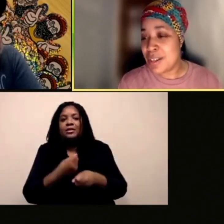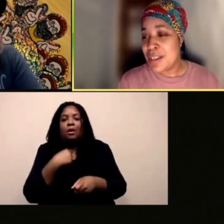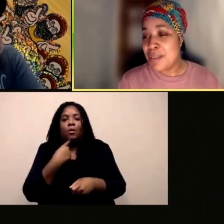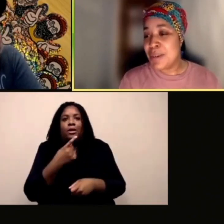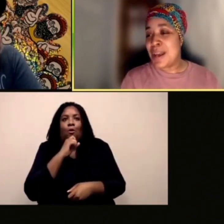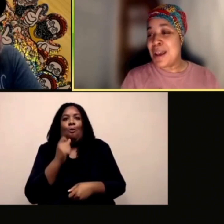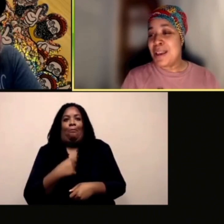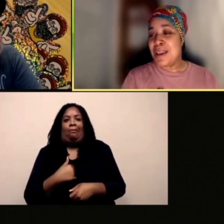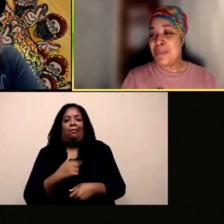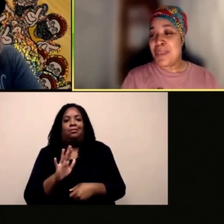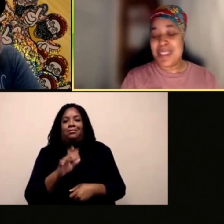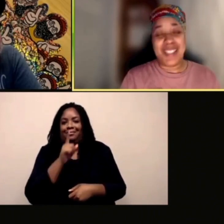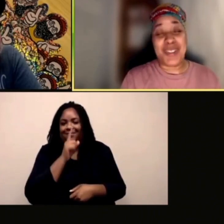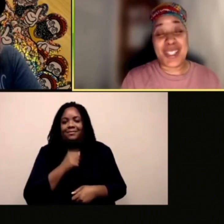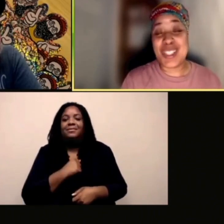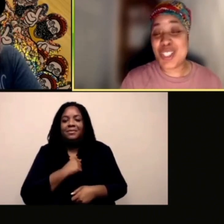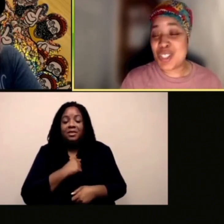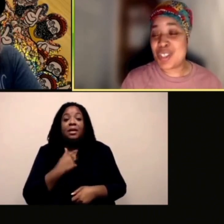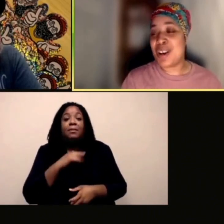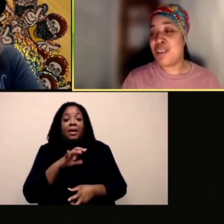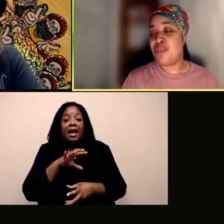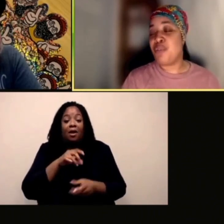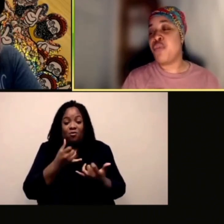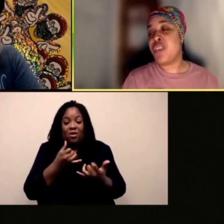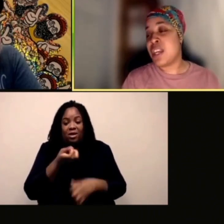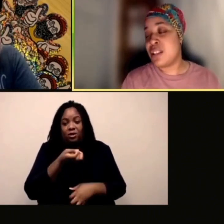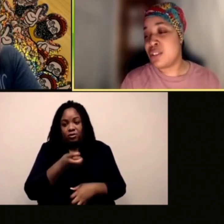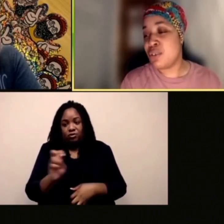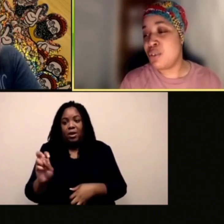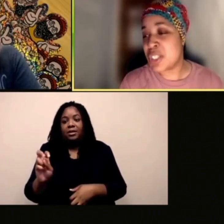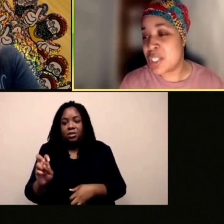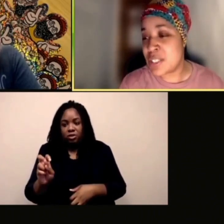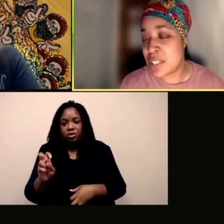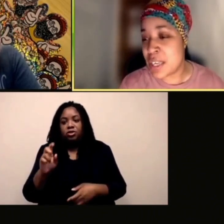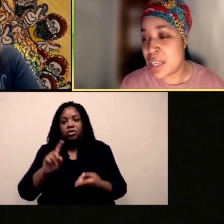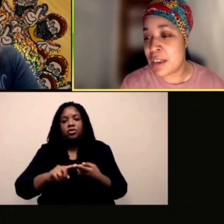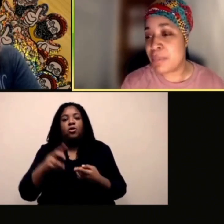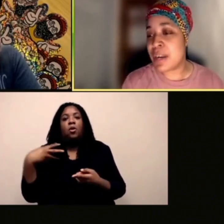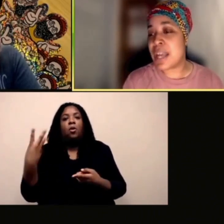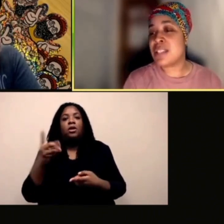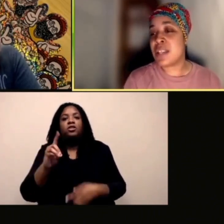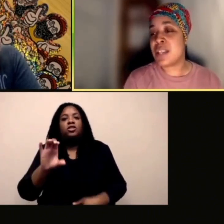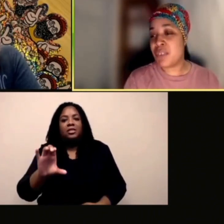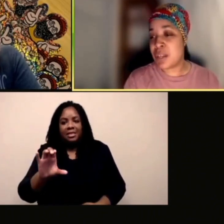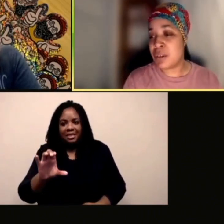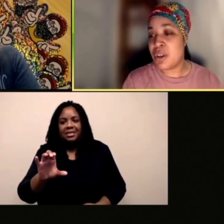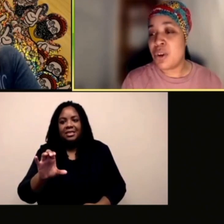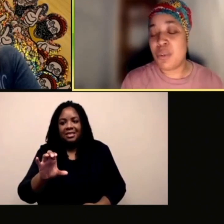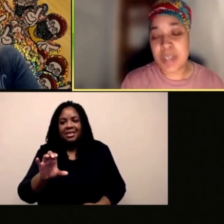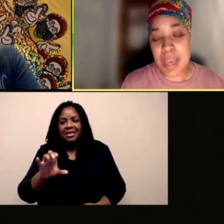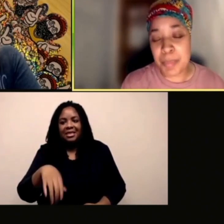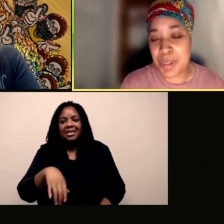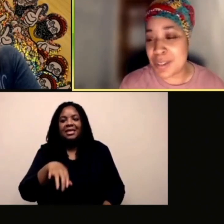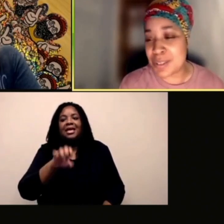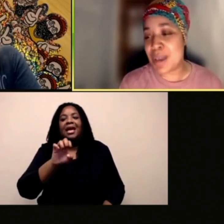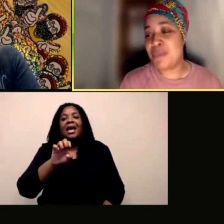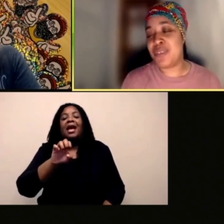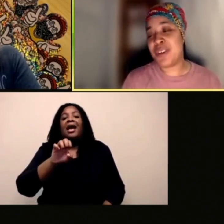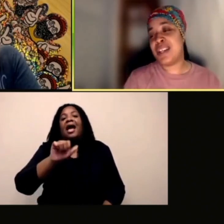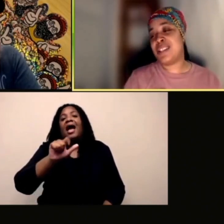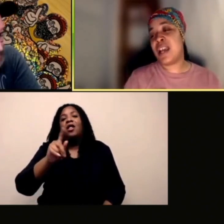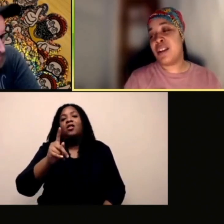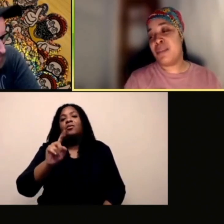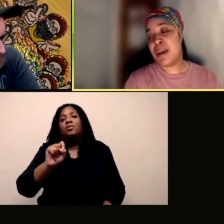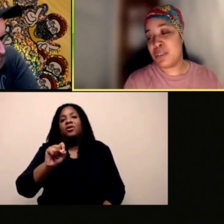either, but I am in the transition of moving to Washington, D.C. as an Albert Einstein Fellow on Capitol Hill. So I'm